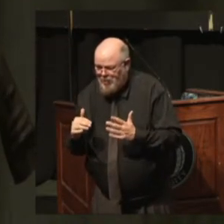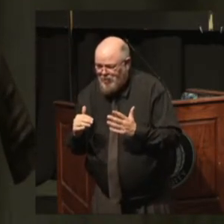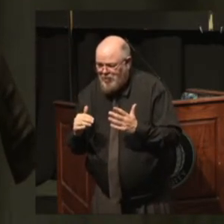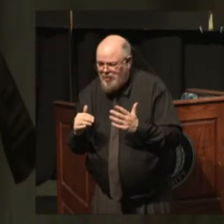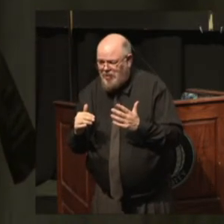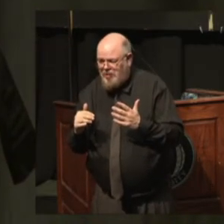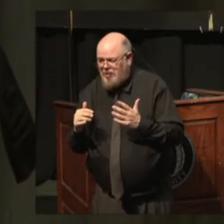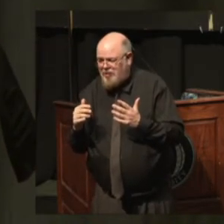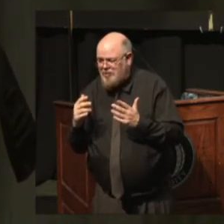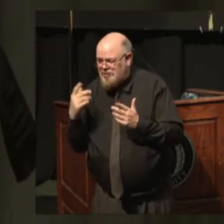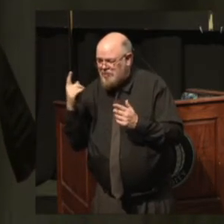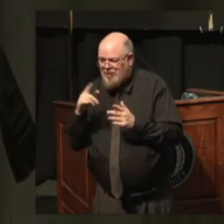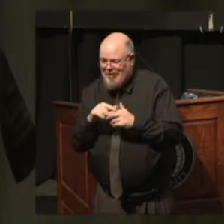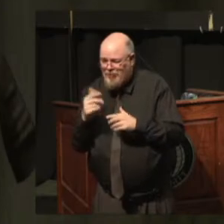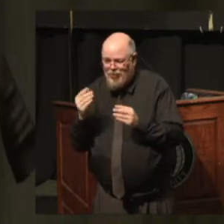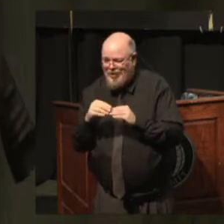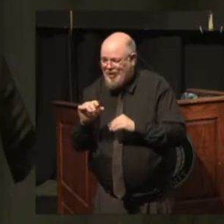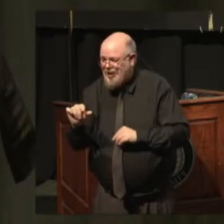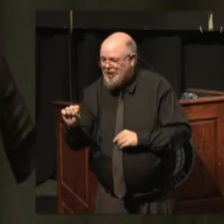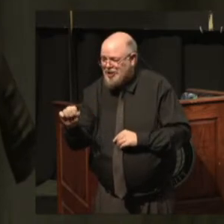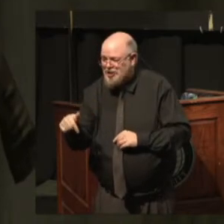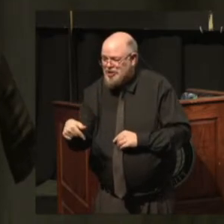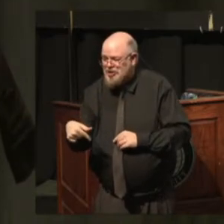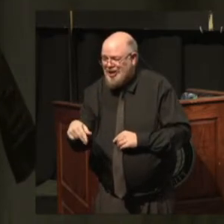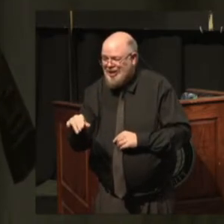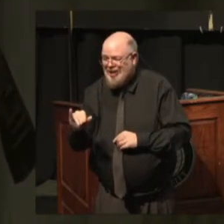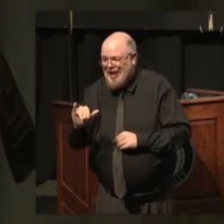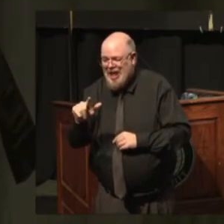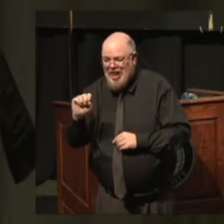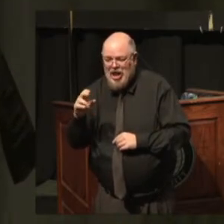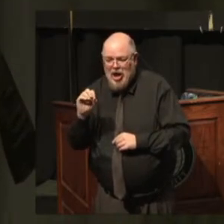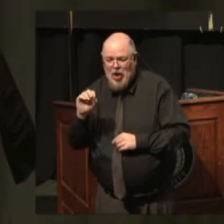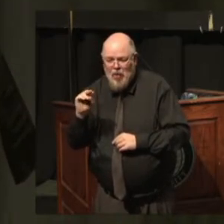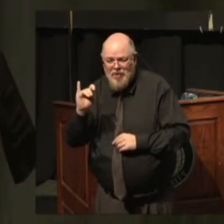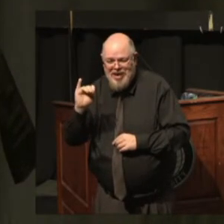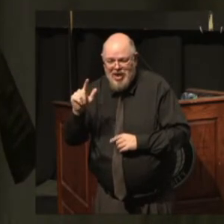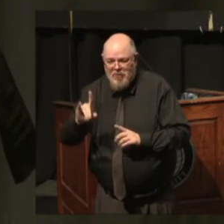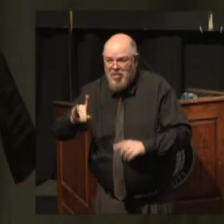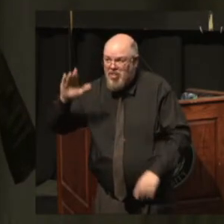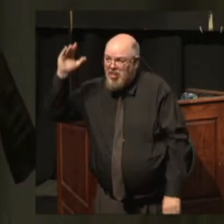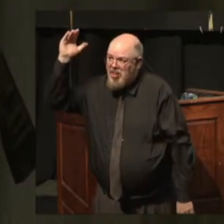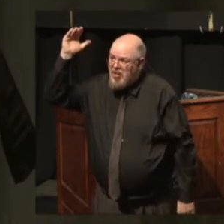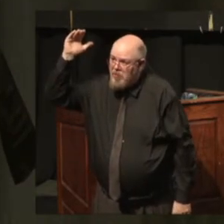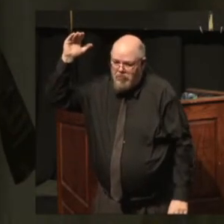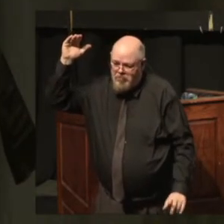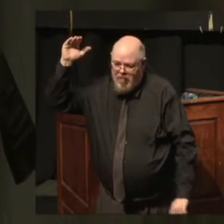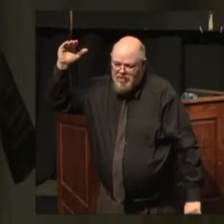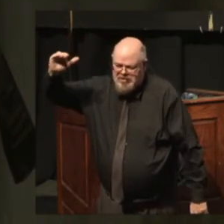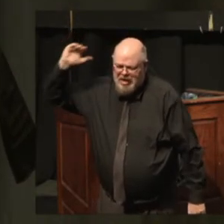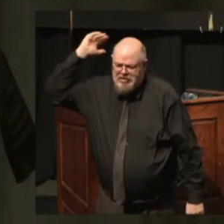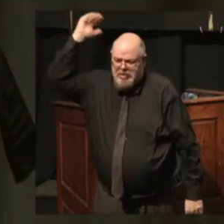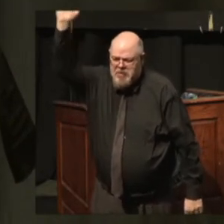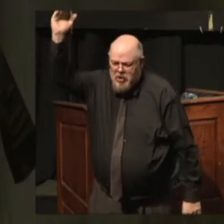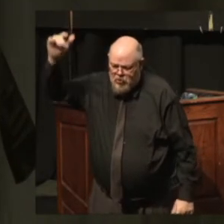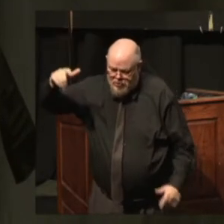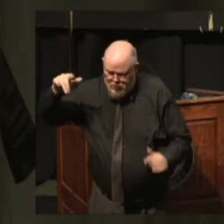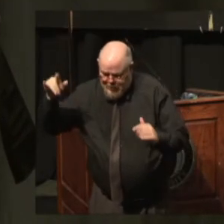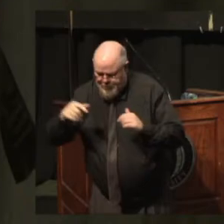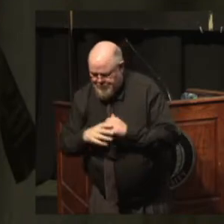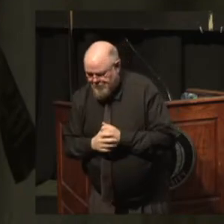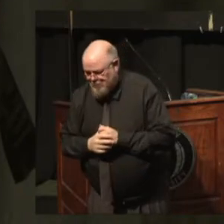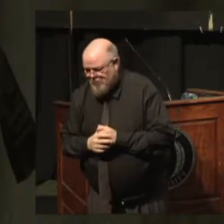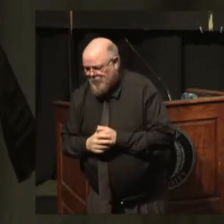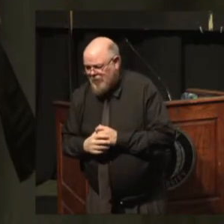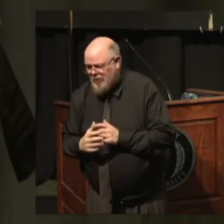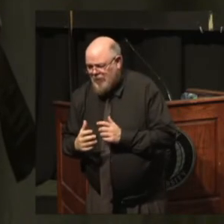him afterwards, not now. Google him afterwards. He's a huge, right? 7 foot something. Goliath was bigger than that. And not